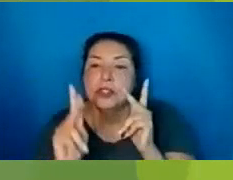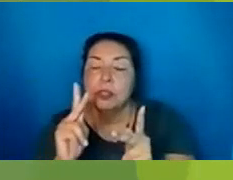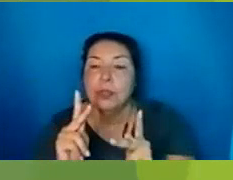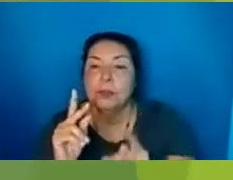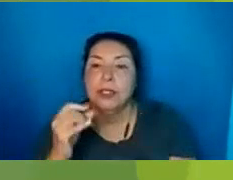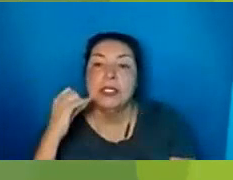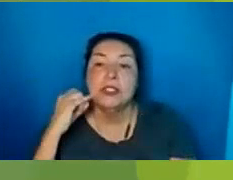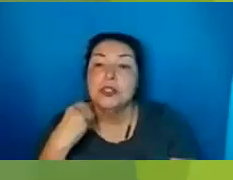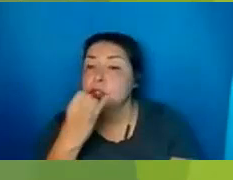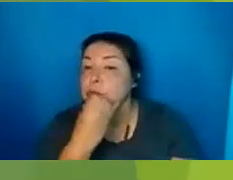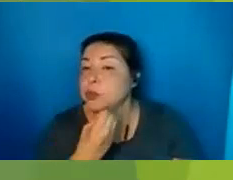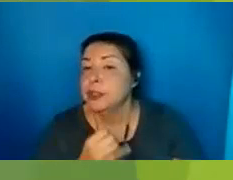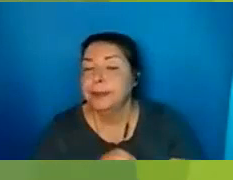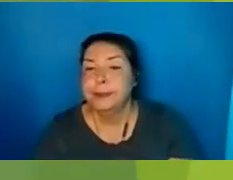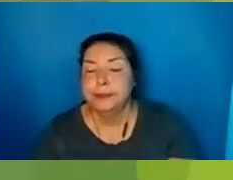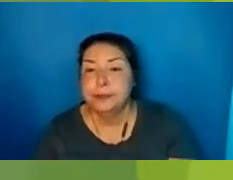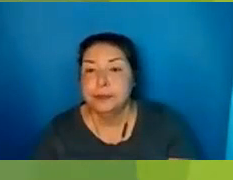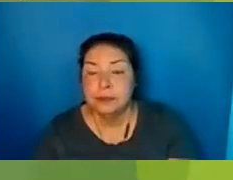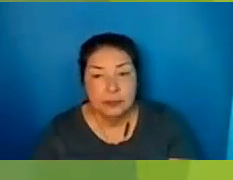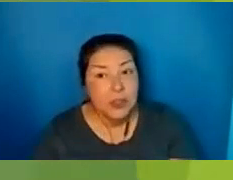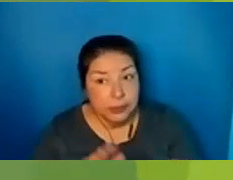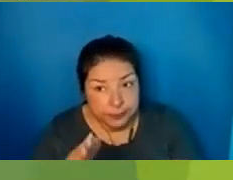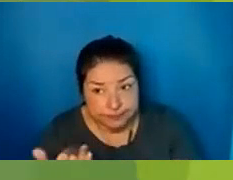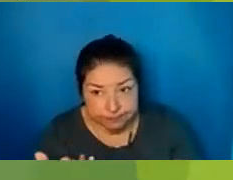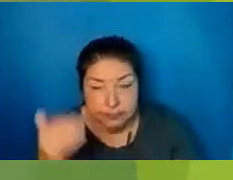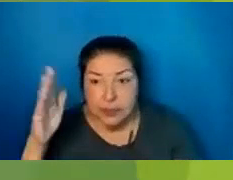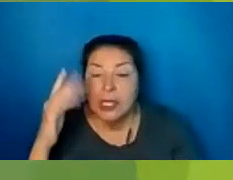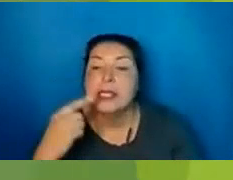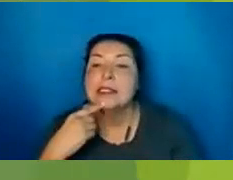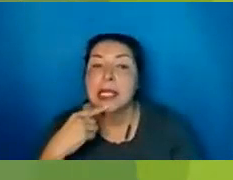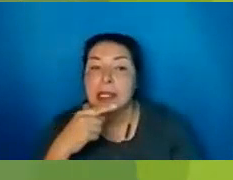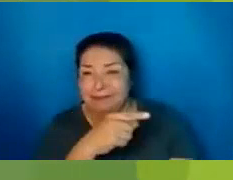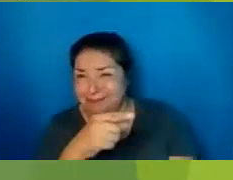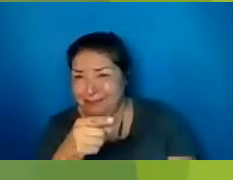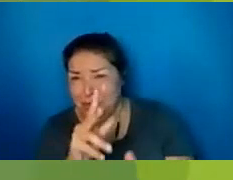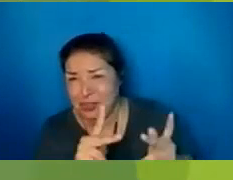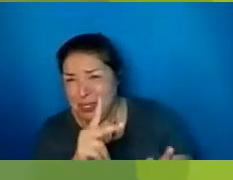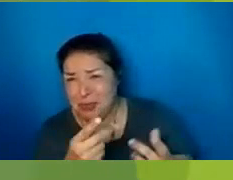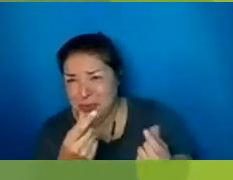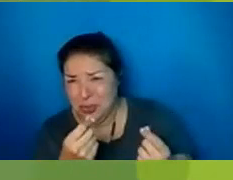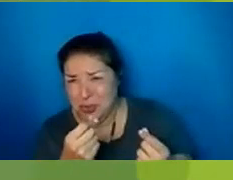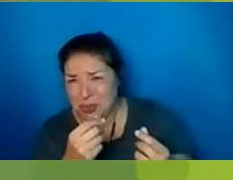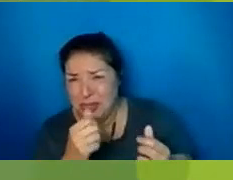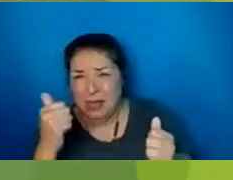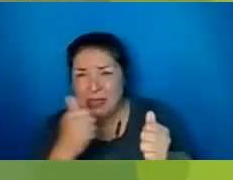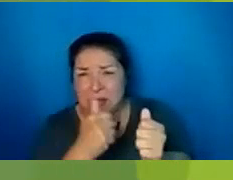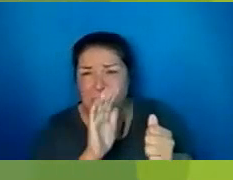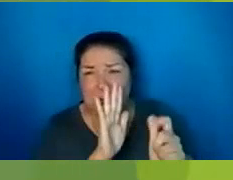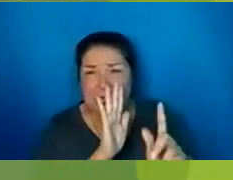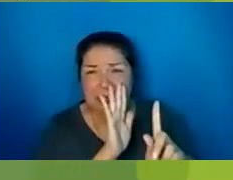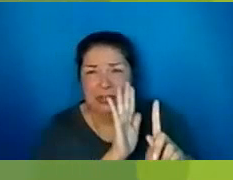So God's saying, okay, these guys are following their own spirit, their own way, their own